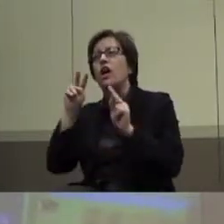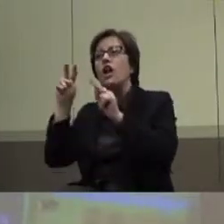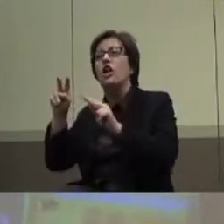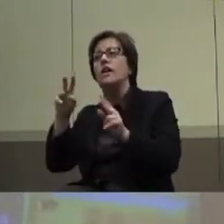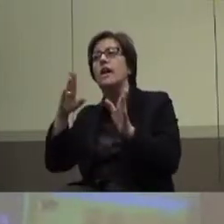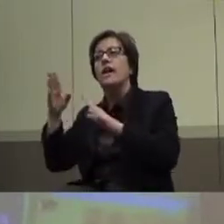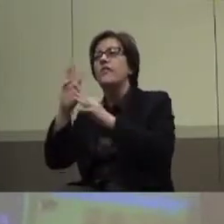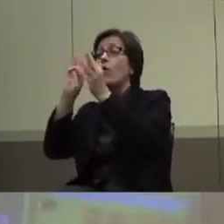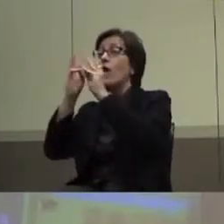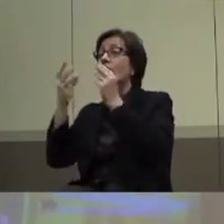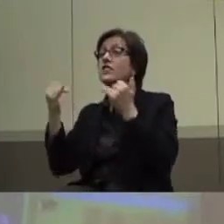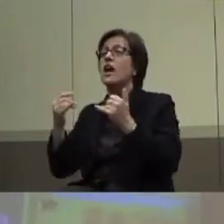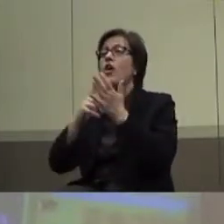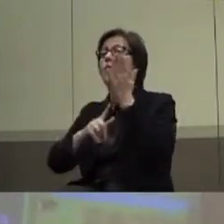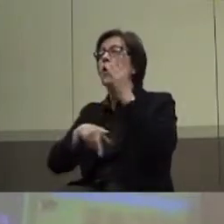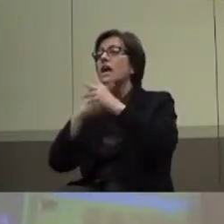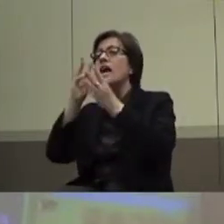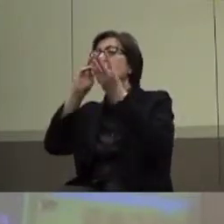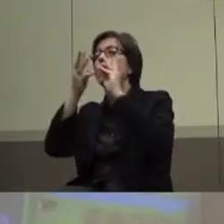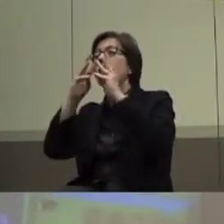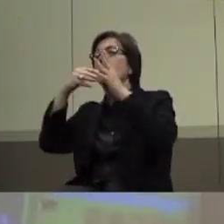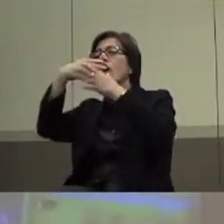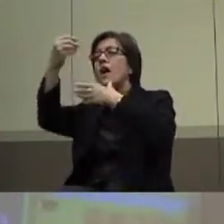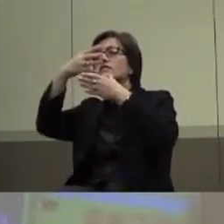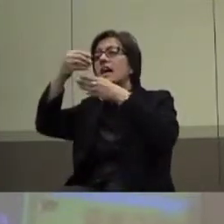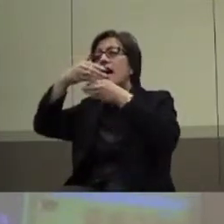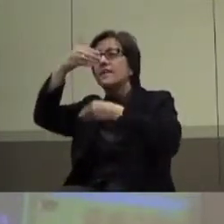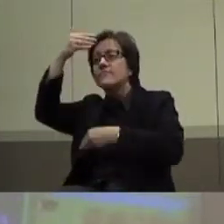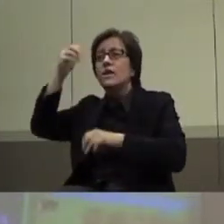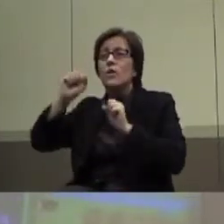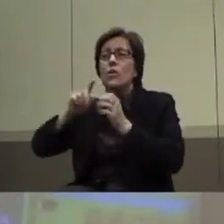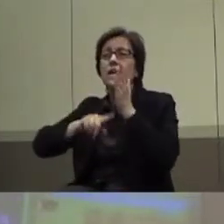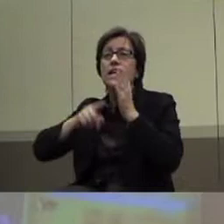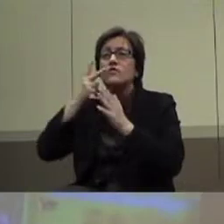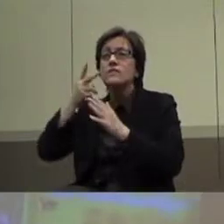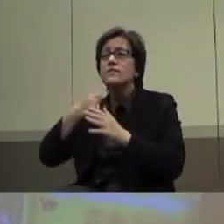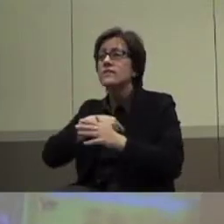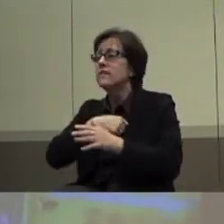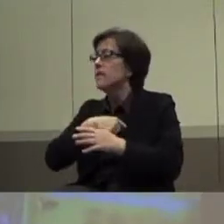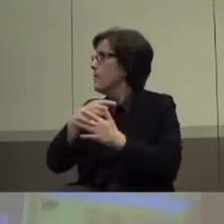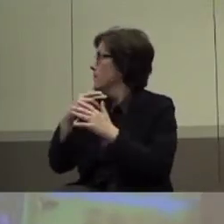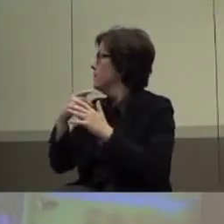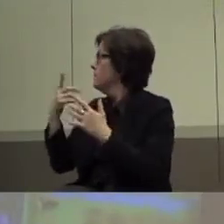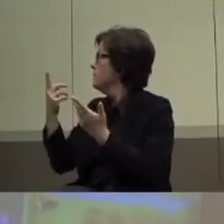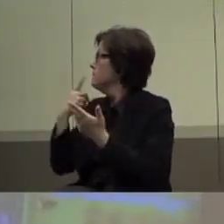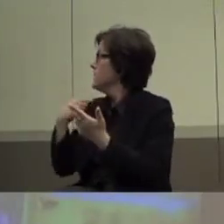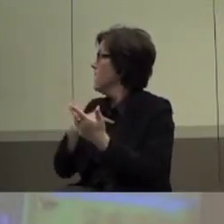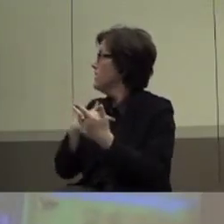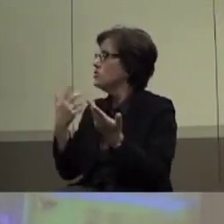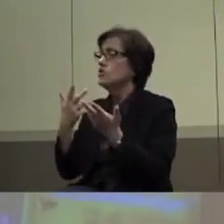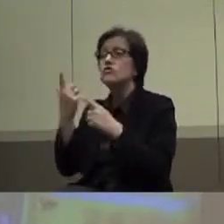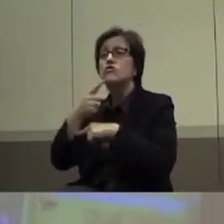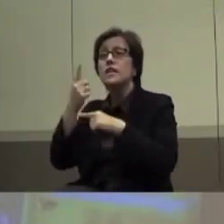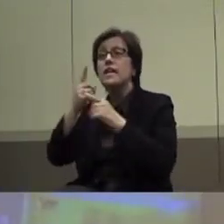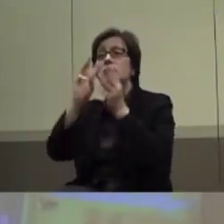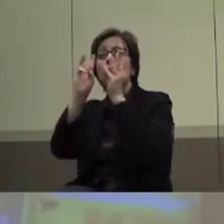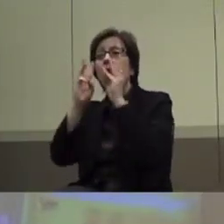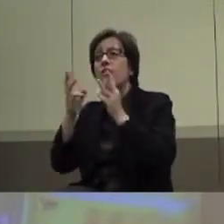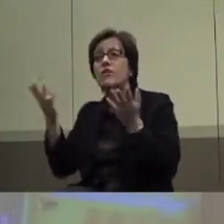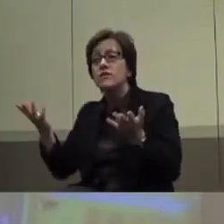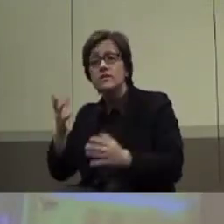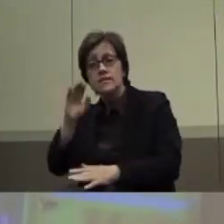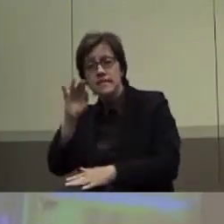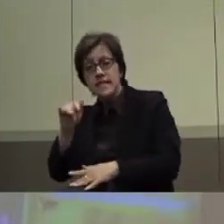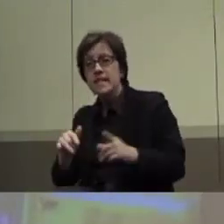else you can tell us about the weather today, Jeremy? Is it raining today? It wasn't raining when I came